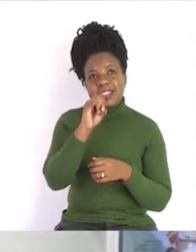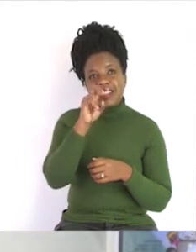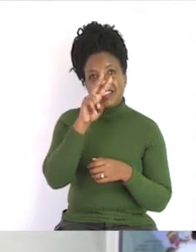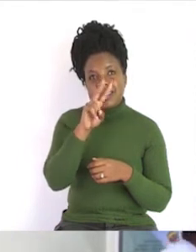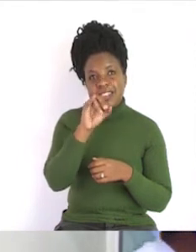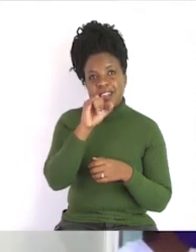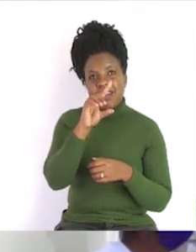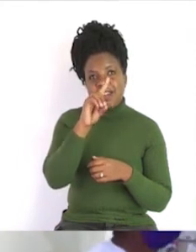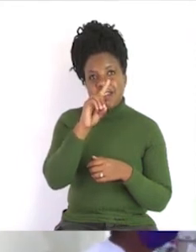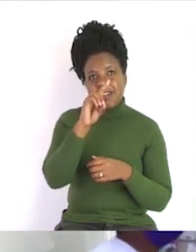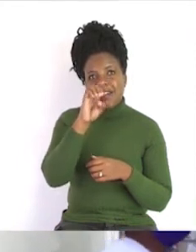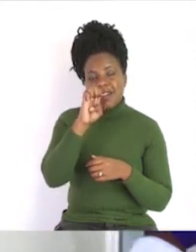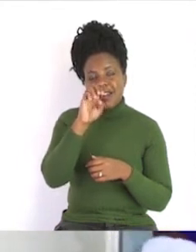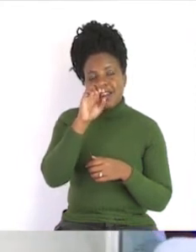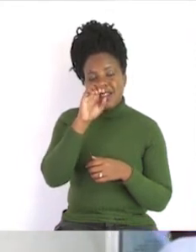Can you see that?